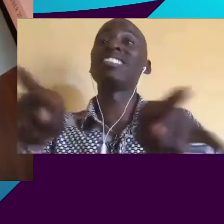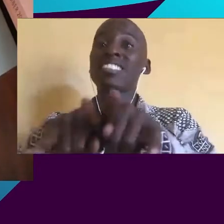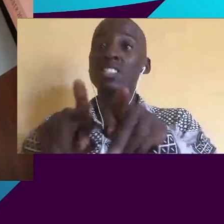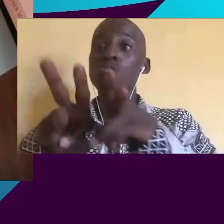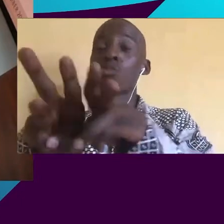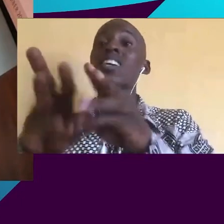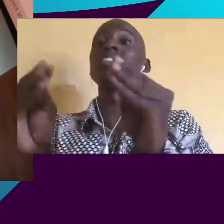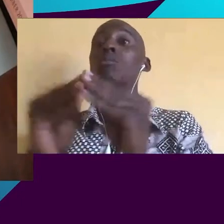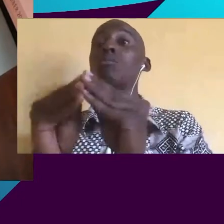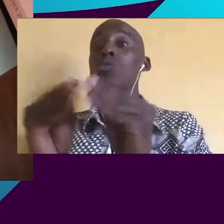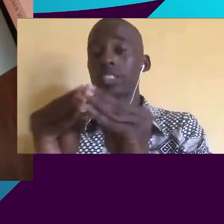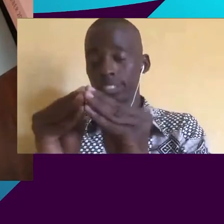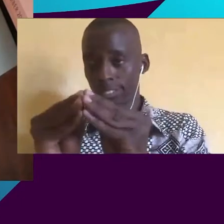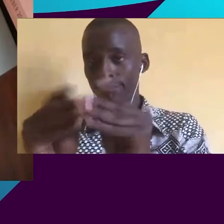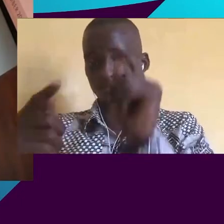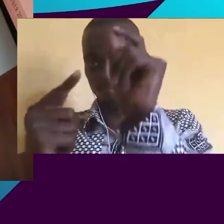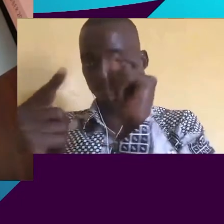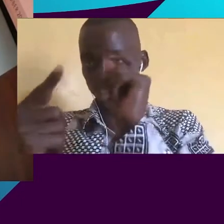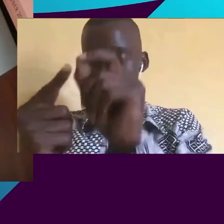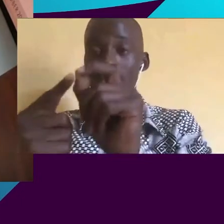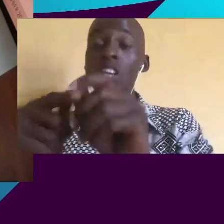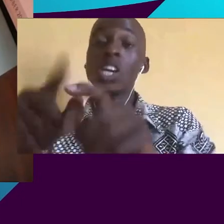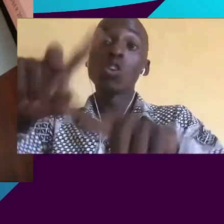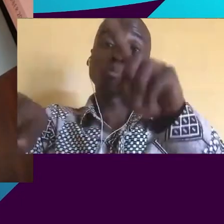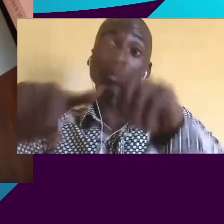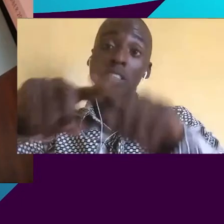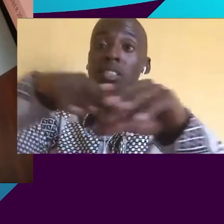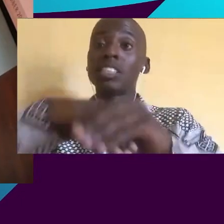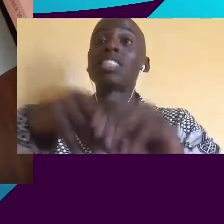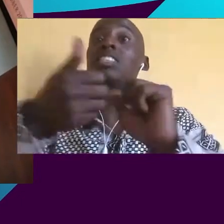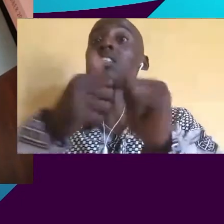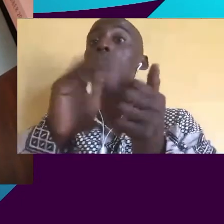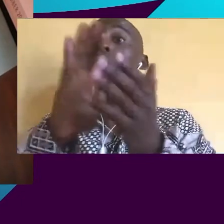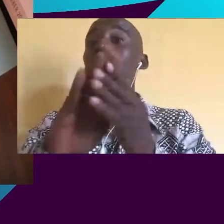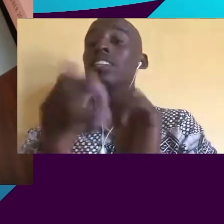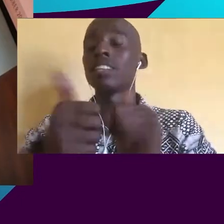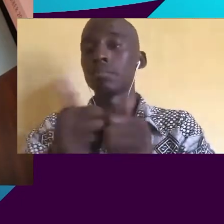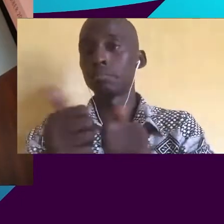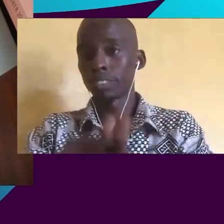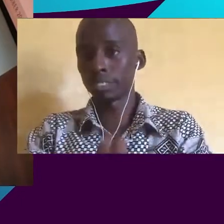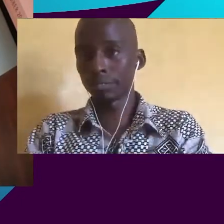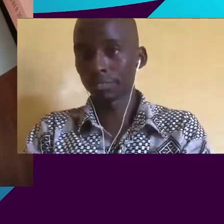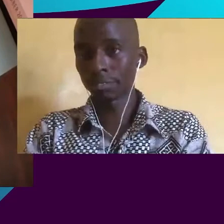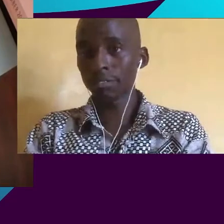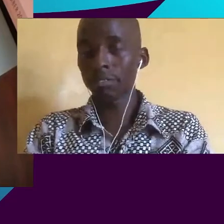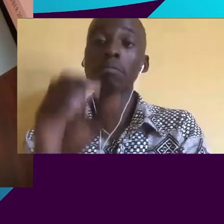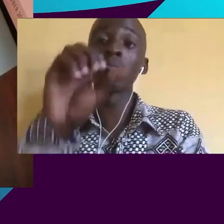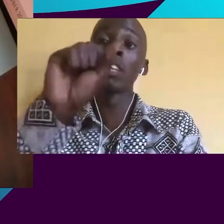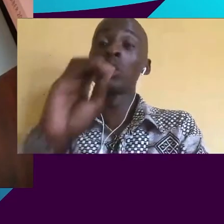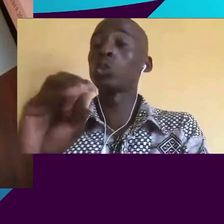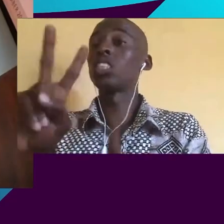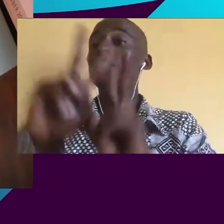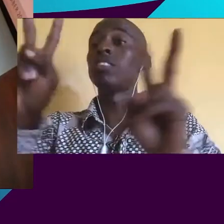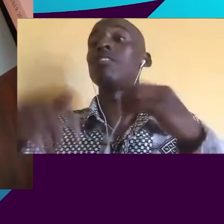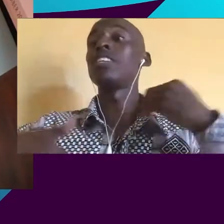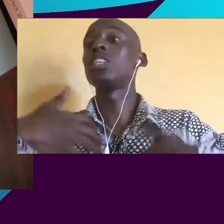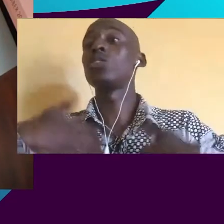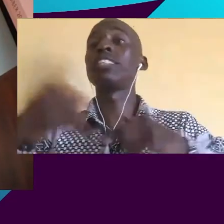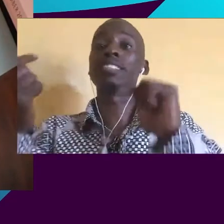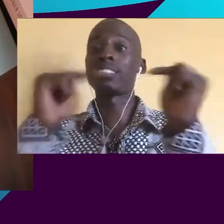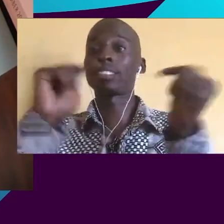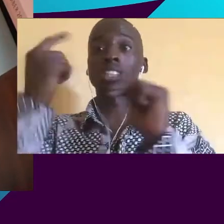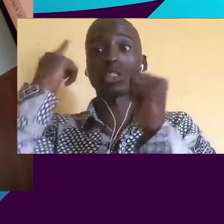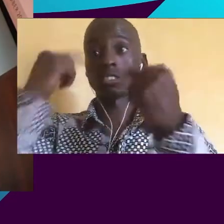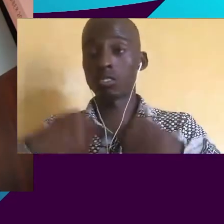targeting boys to participate in sports and games. So it's an interesting discussion for me. In terms